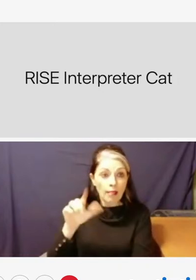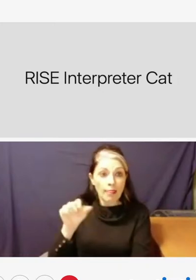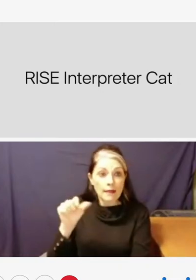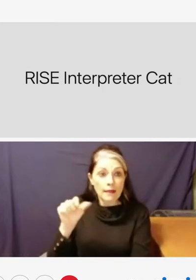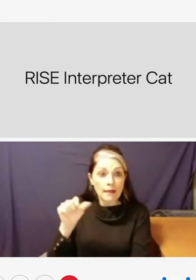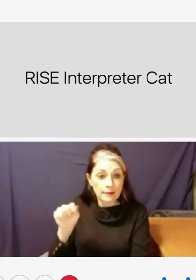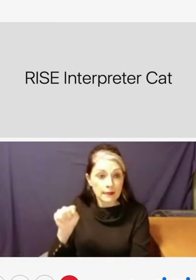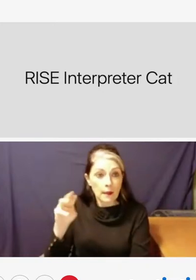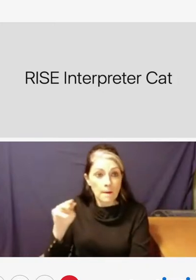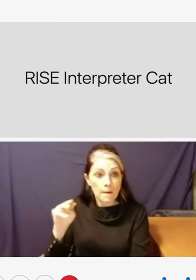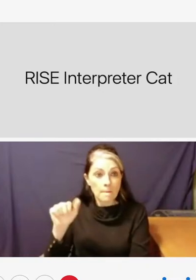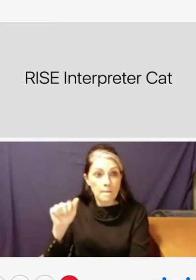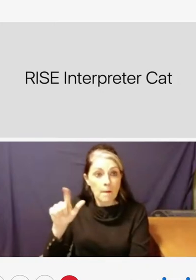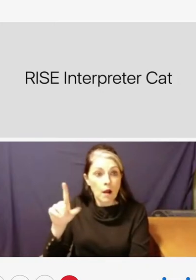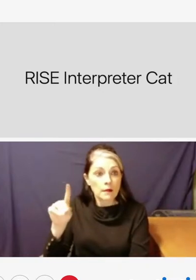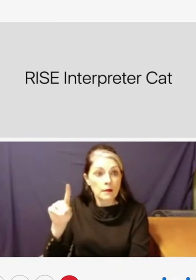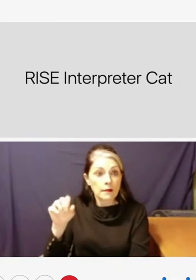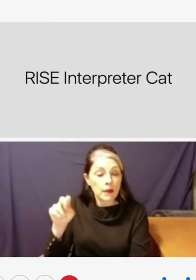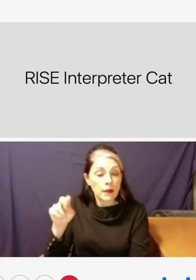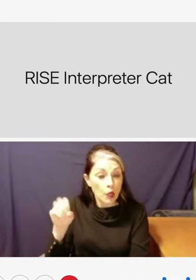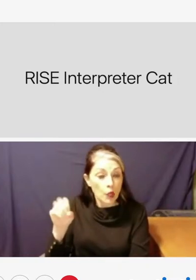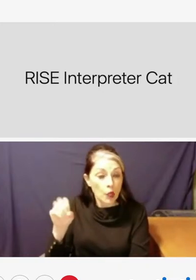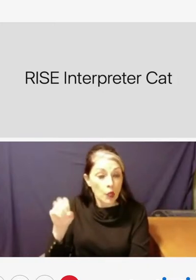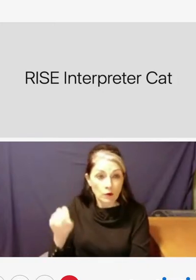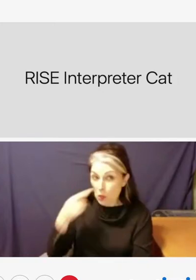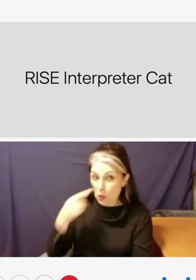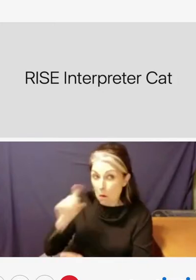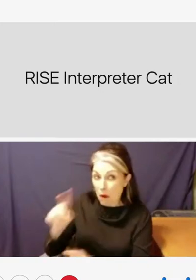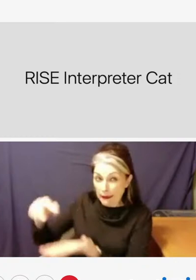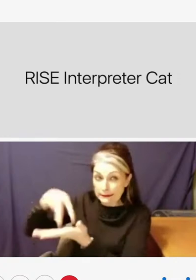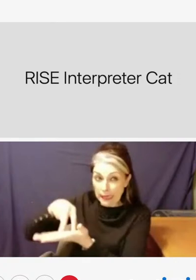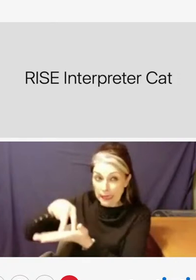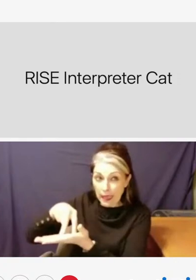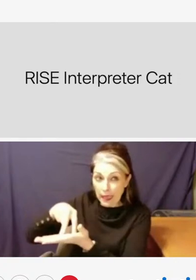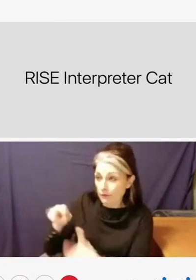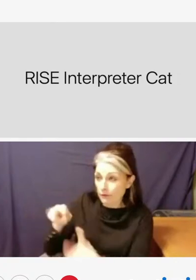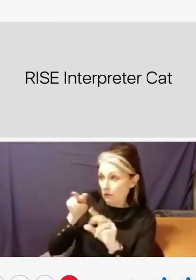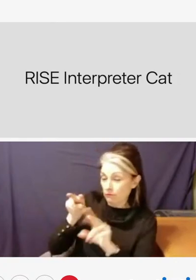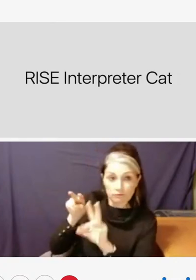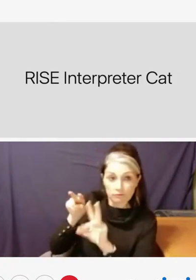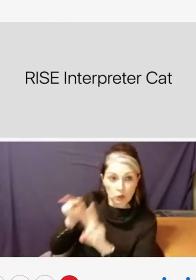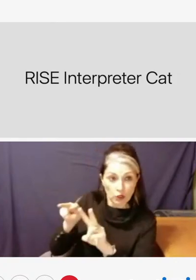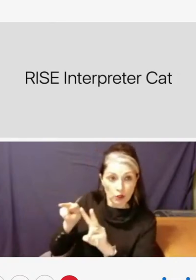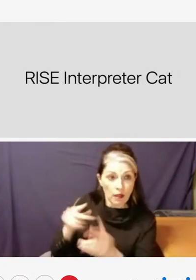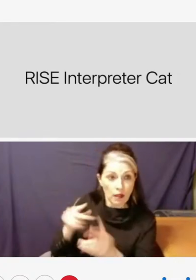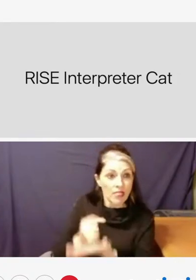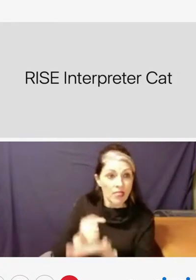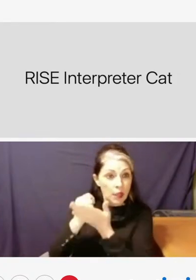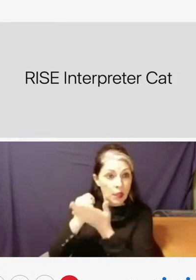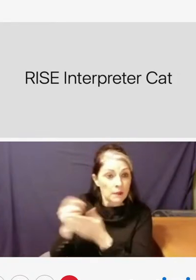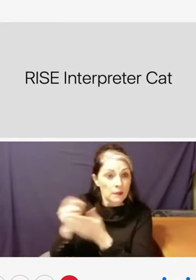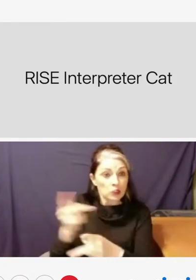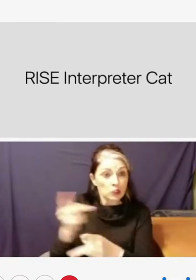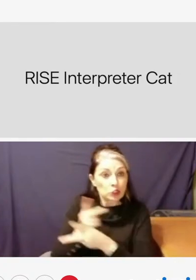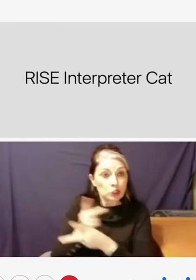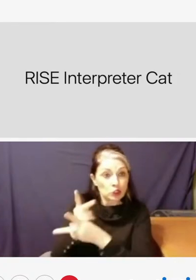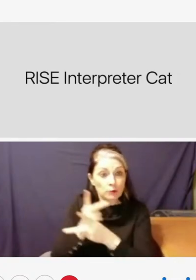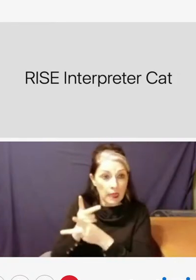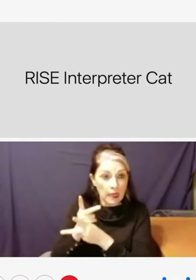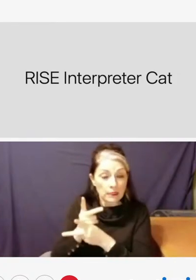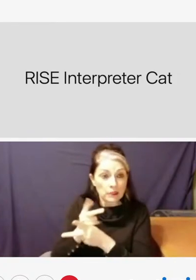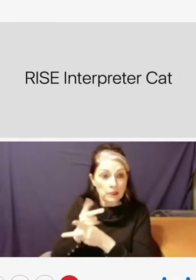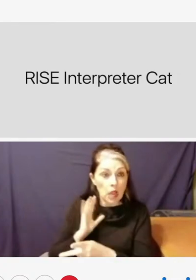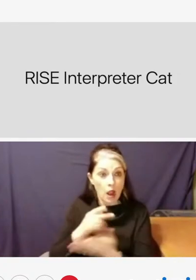Maldonado amazing uh you know therapist and supervisor and manages our case management program I you can see the